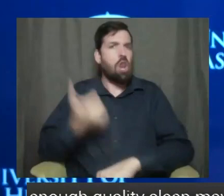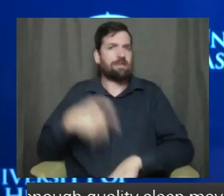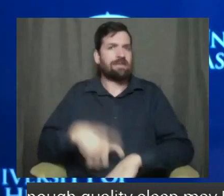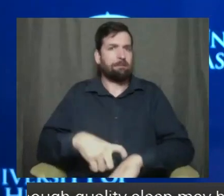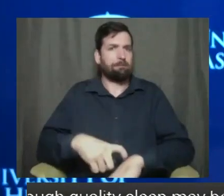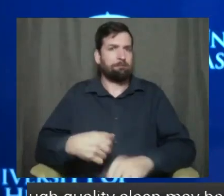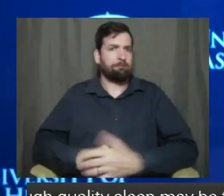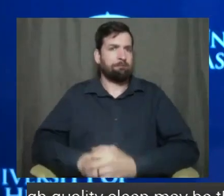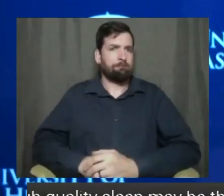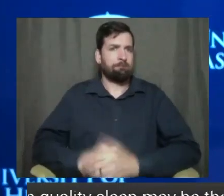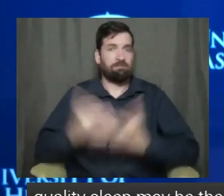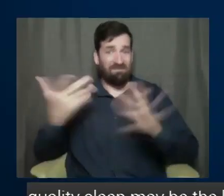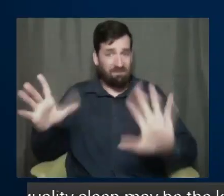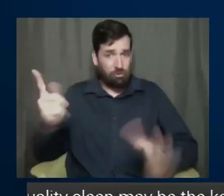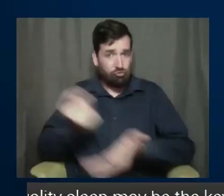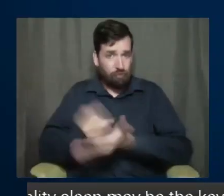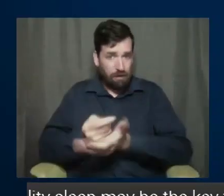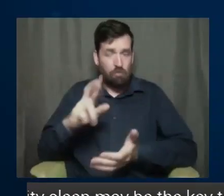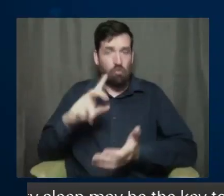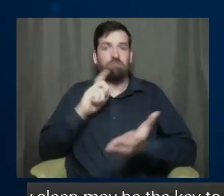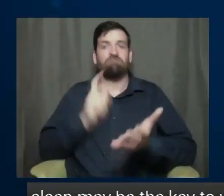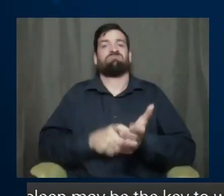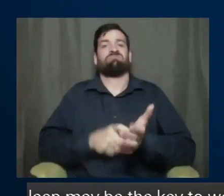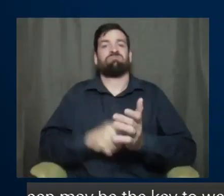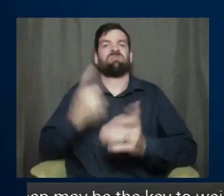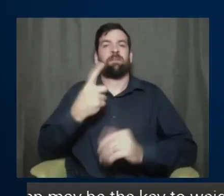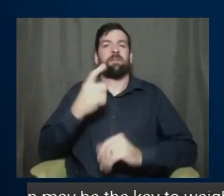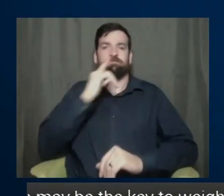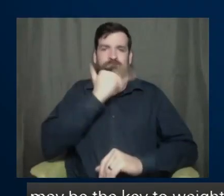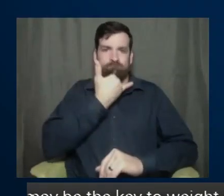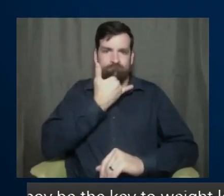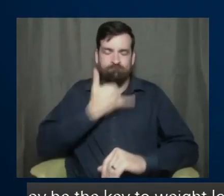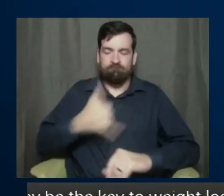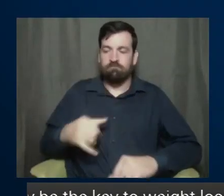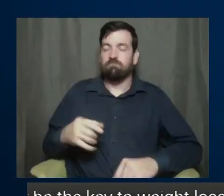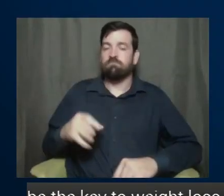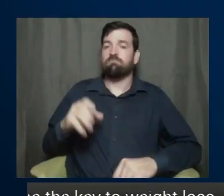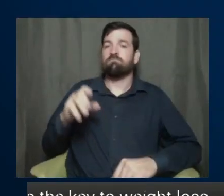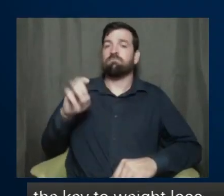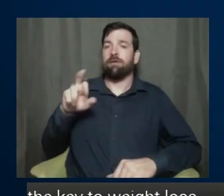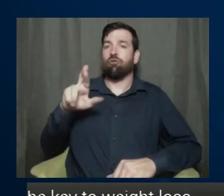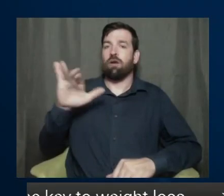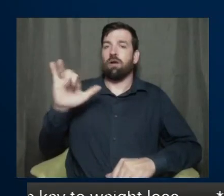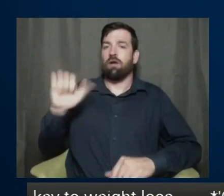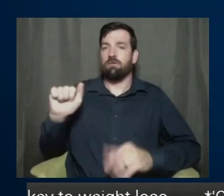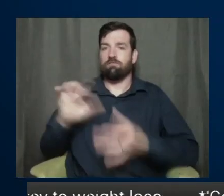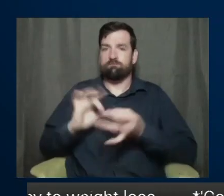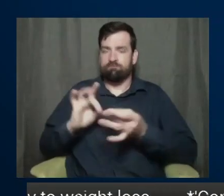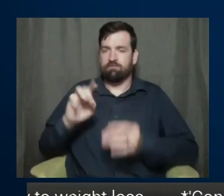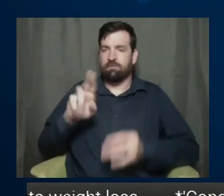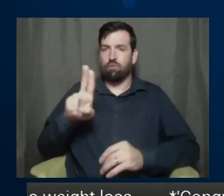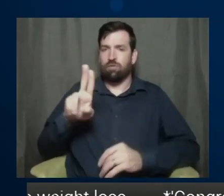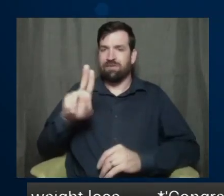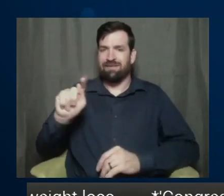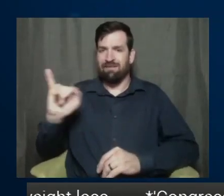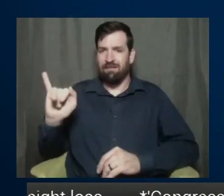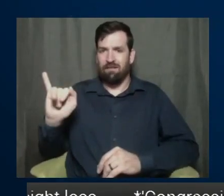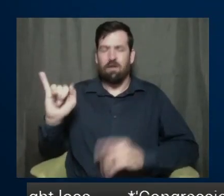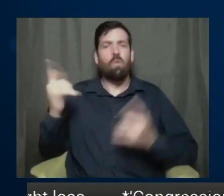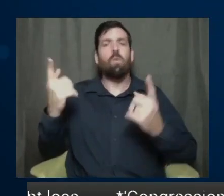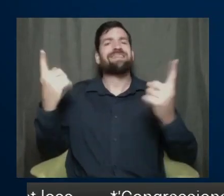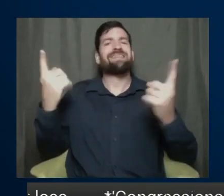treated or had an abnormality. Okay. And just last question, Erica, speaking of UTIs, like what's actually happening with a